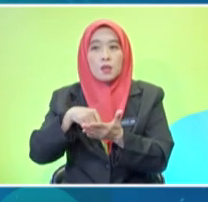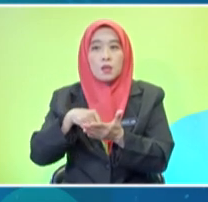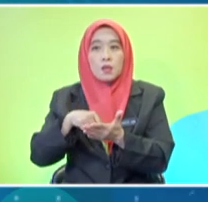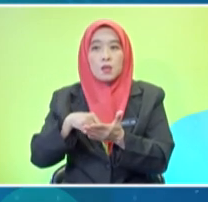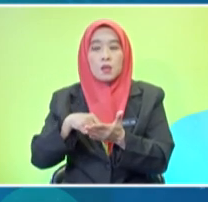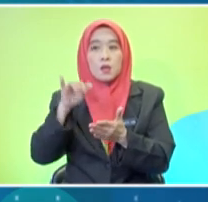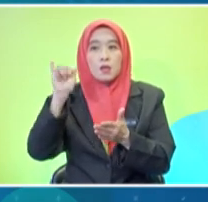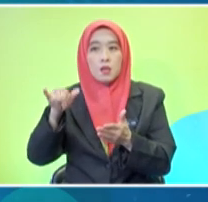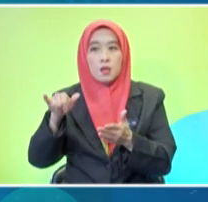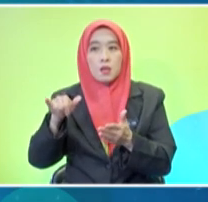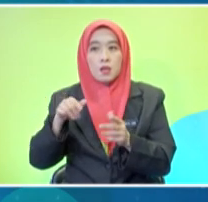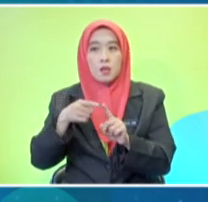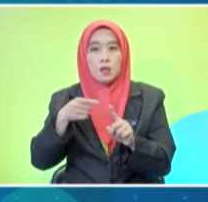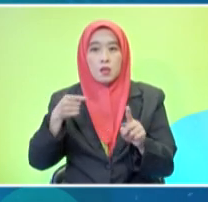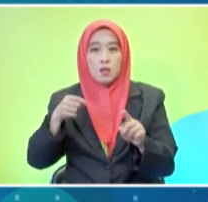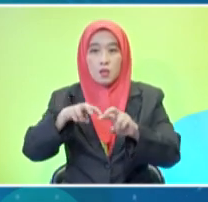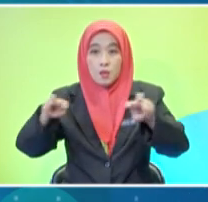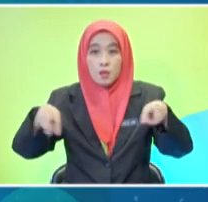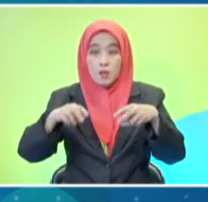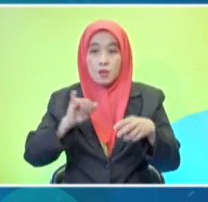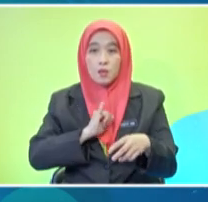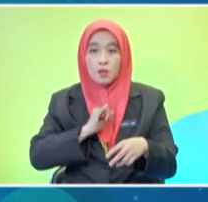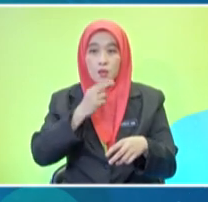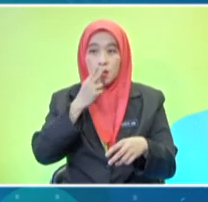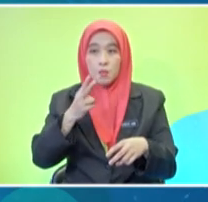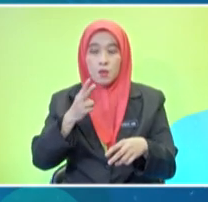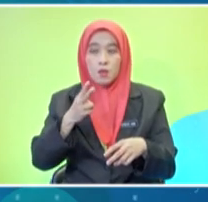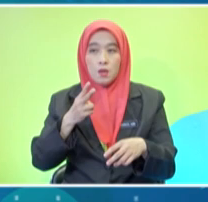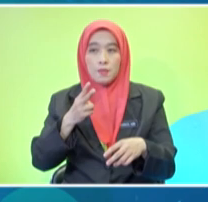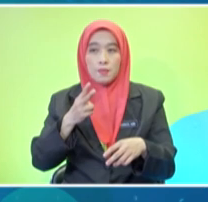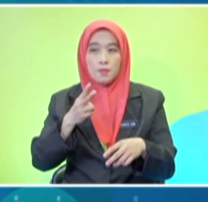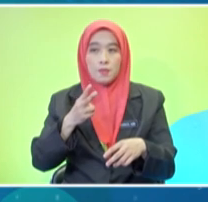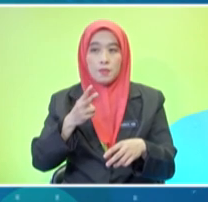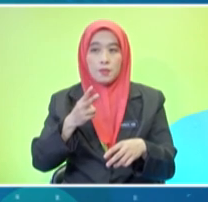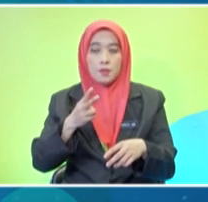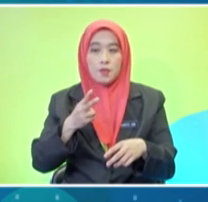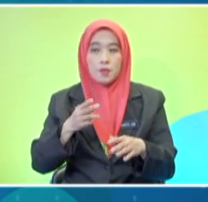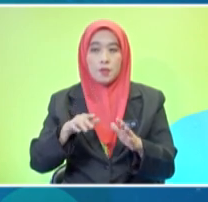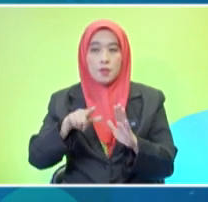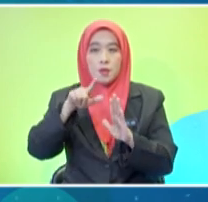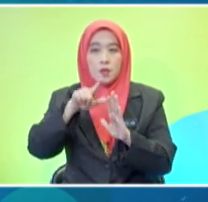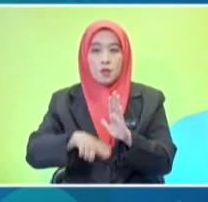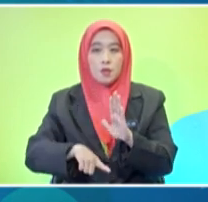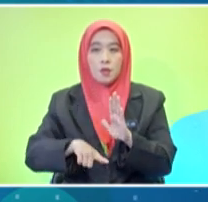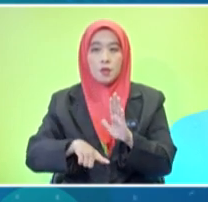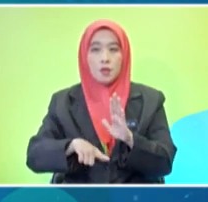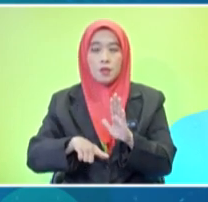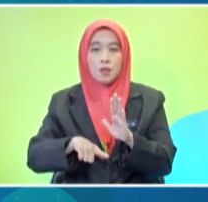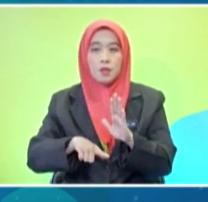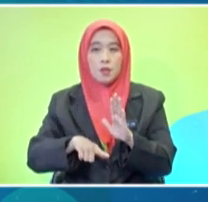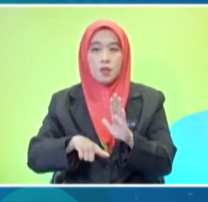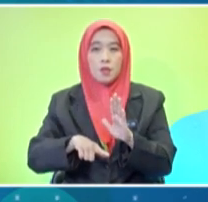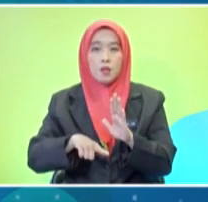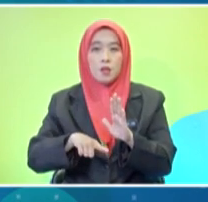Yes. From this experiment, we can conclude that plants compete for water.